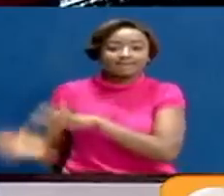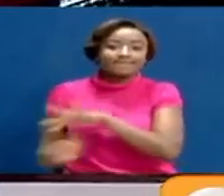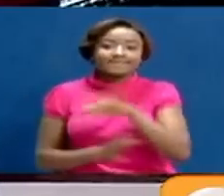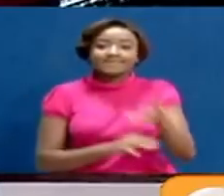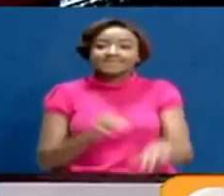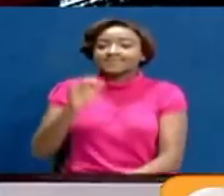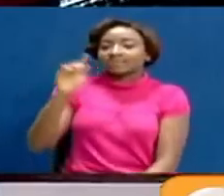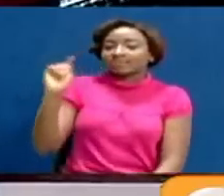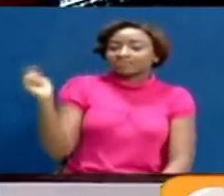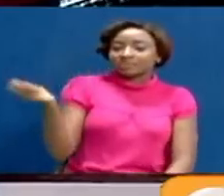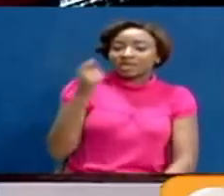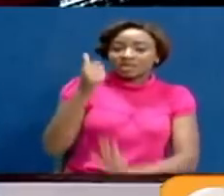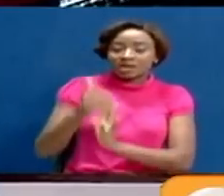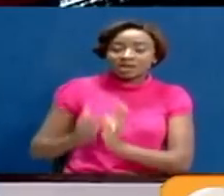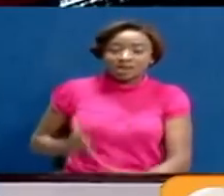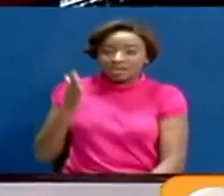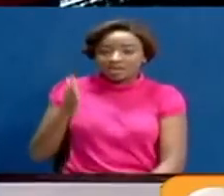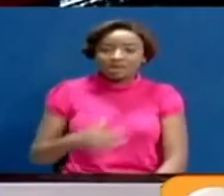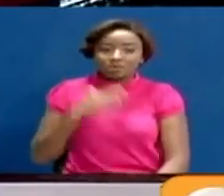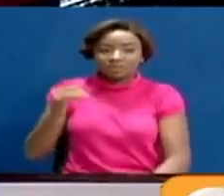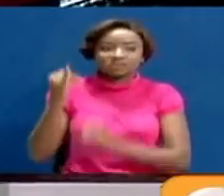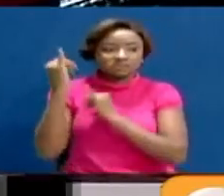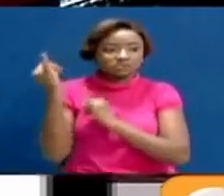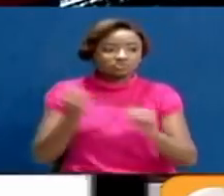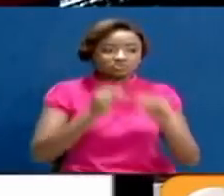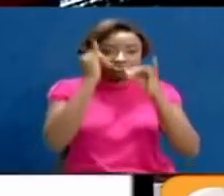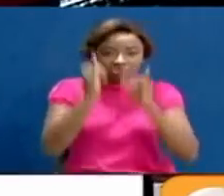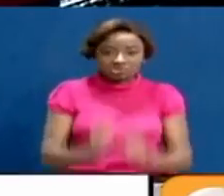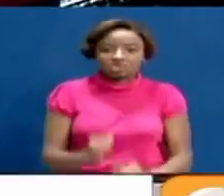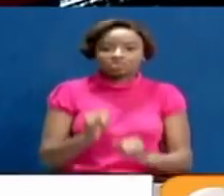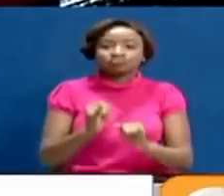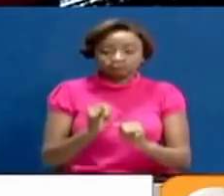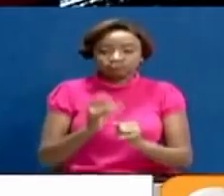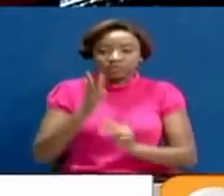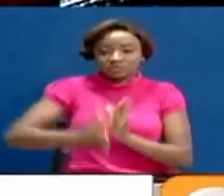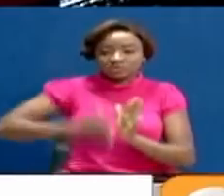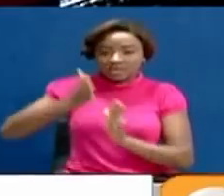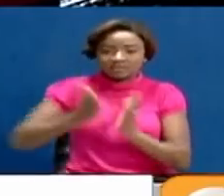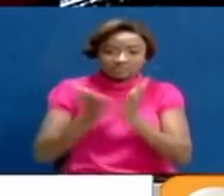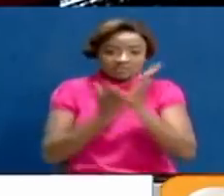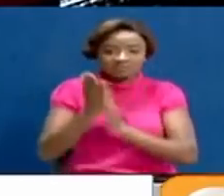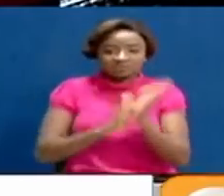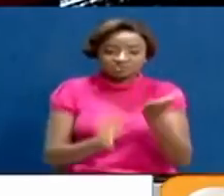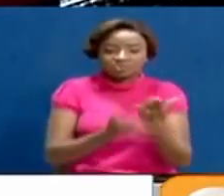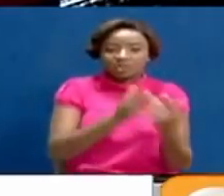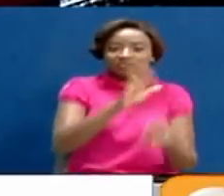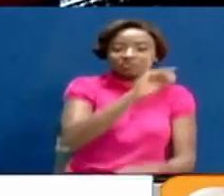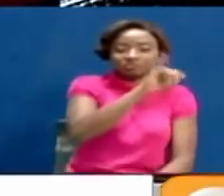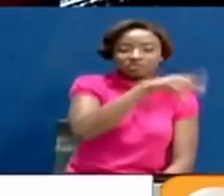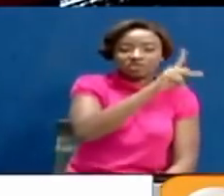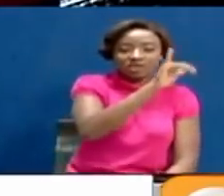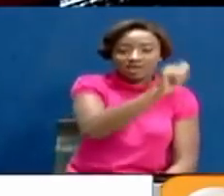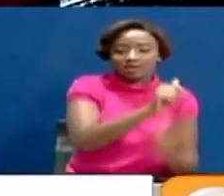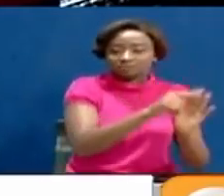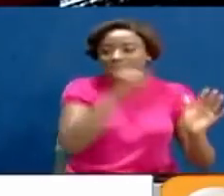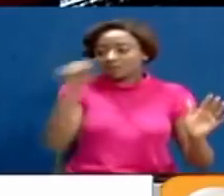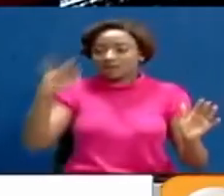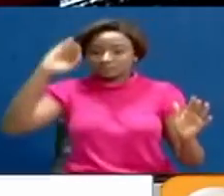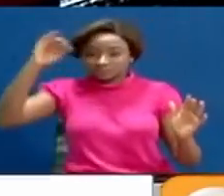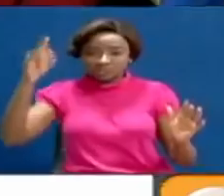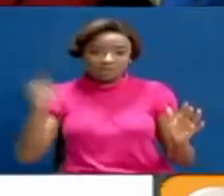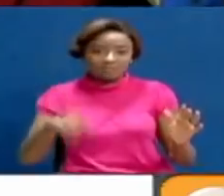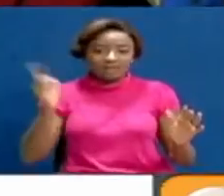And Kenya Railways has announced a new train service that will ease the commute between Jomo Kenyatta International Airport and Nairobi CBD.